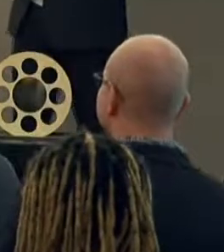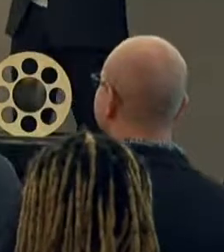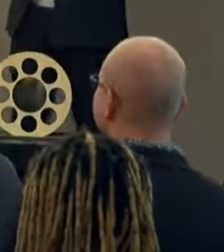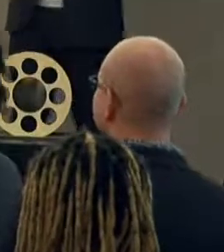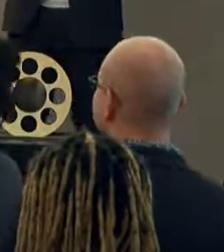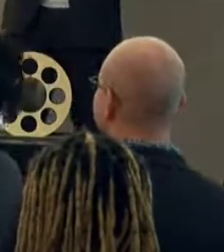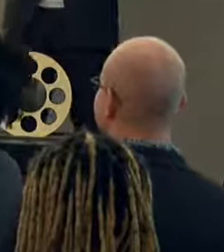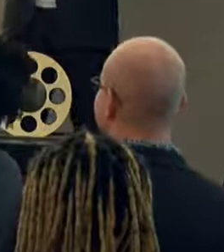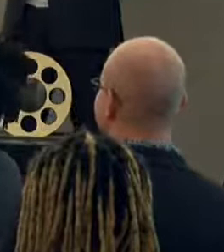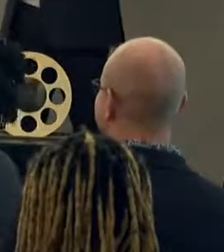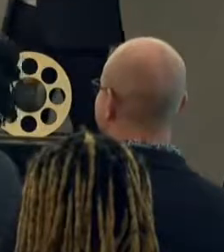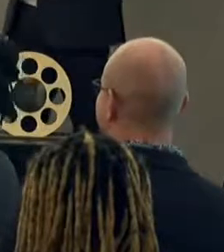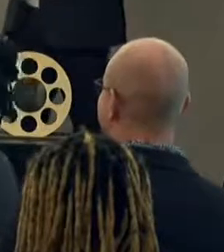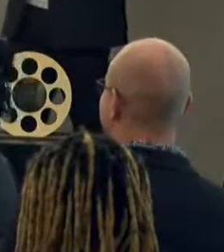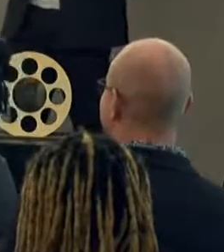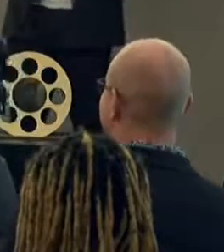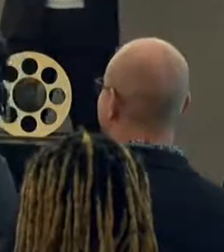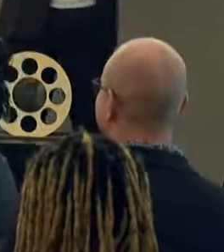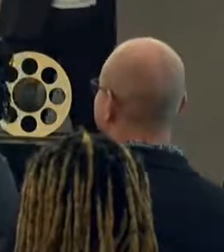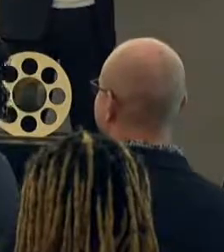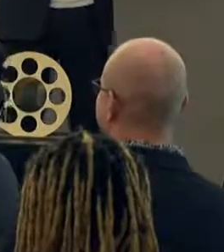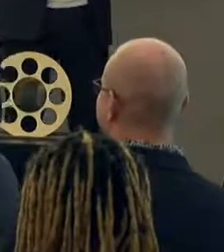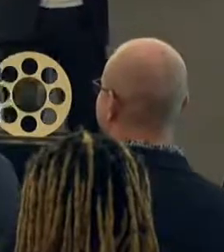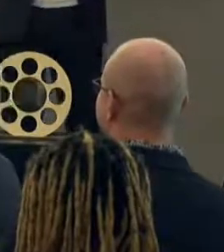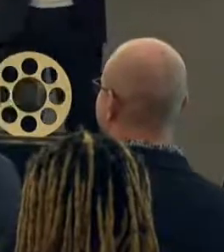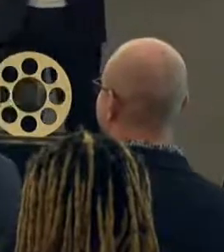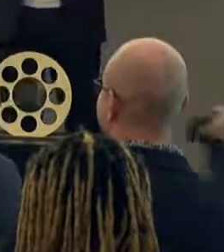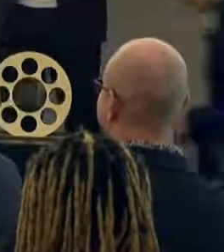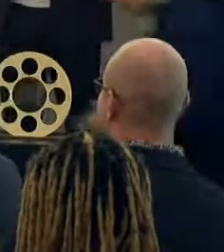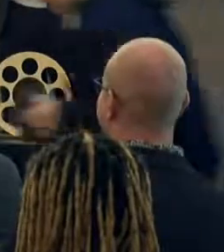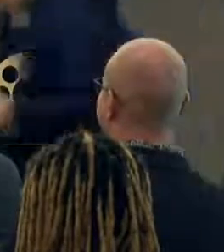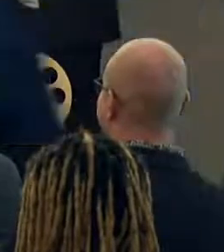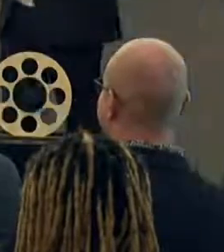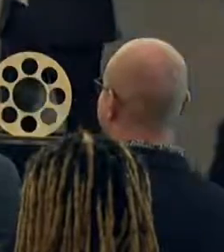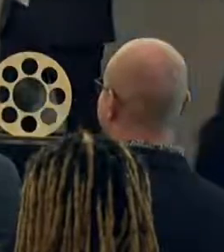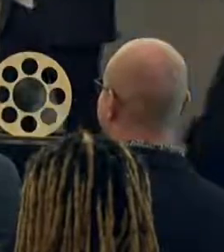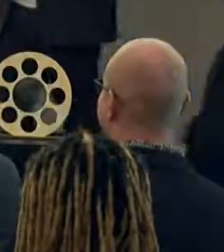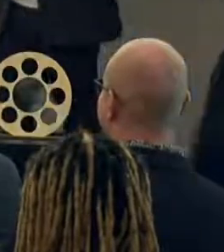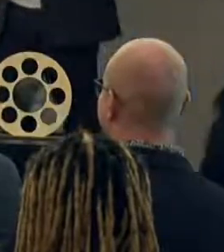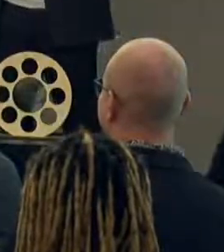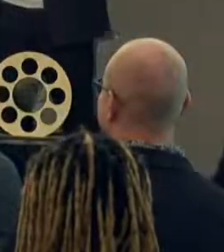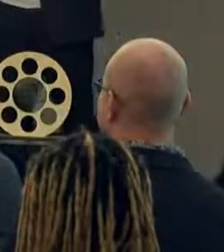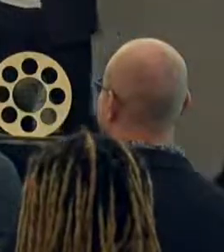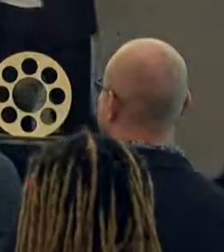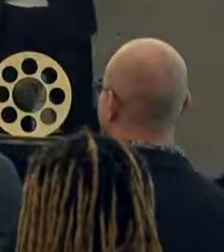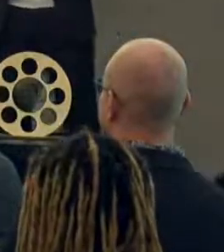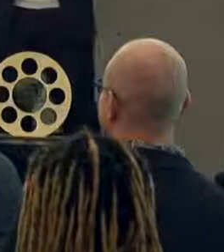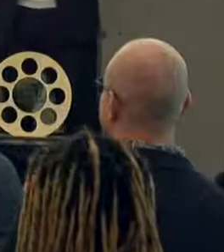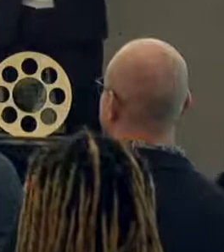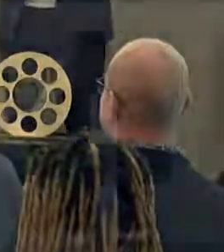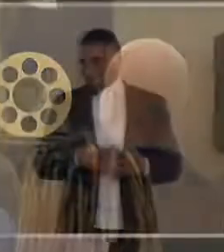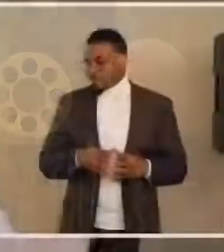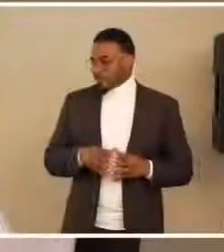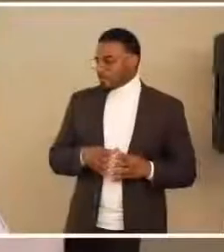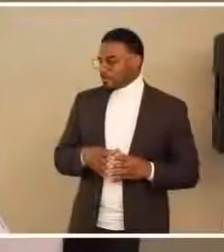you respond? Yeah. But I know you, I knew you were going to say that.